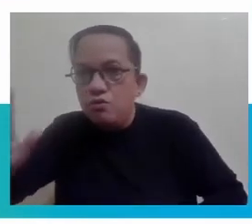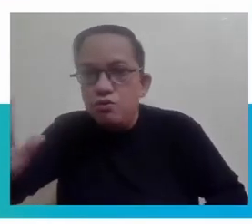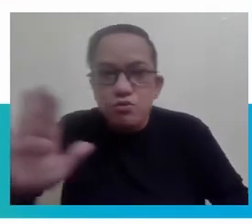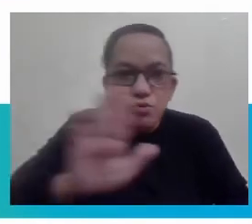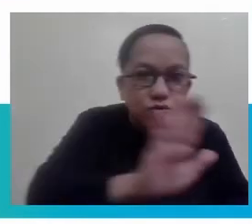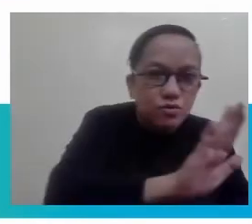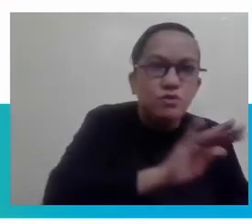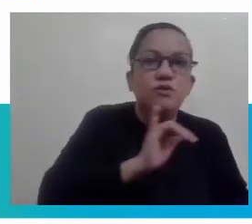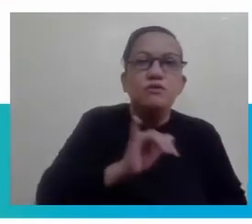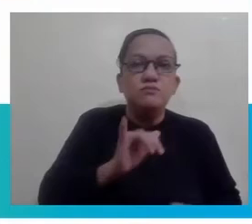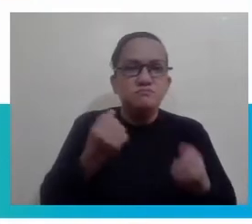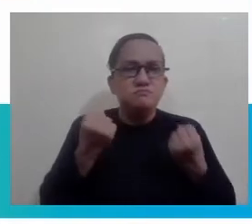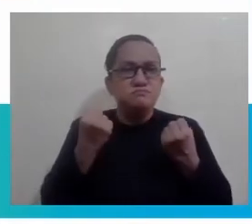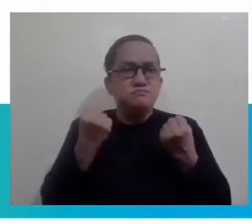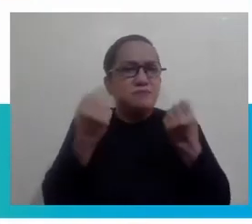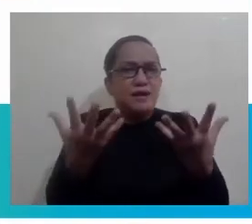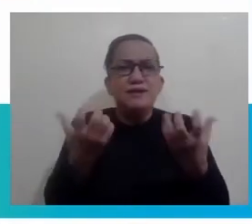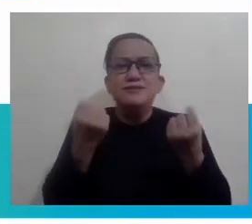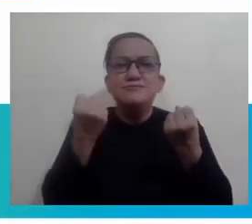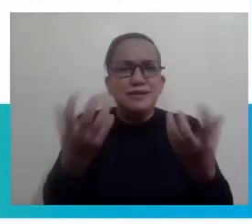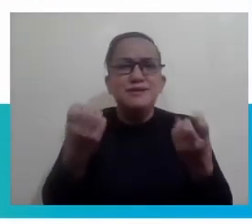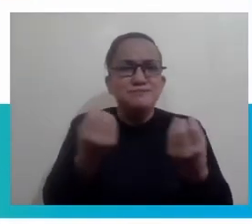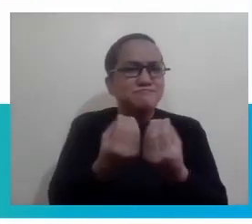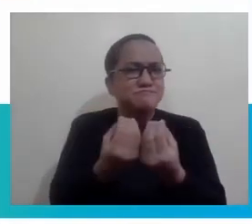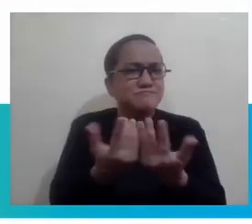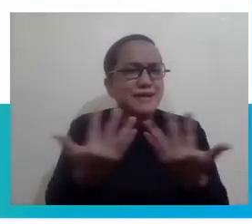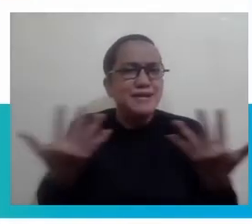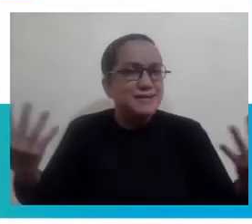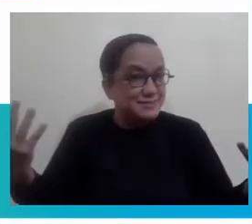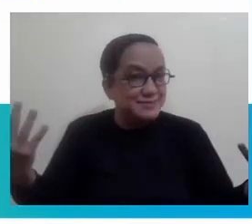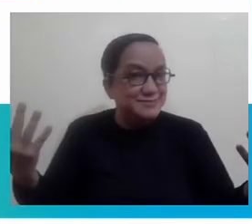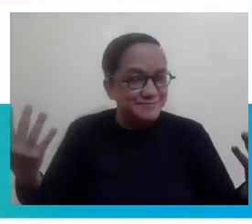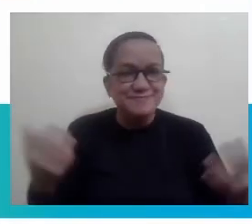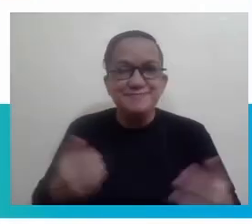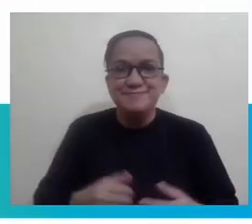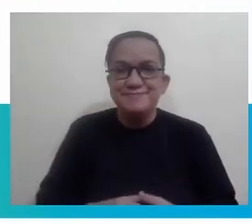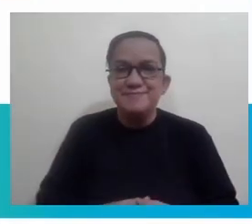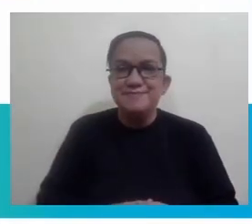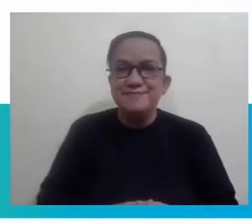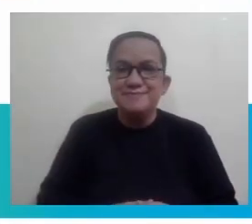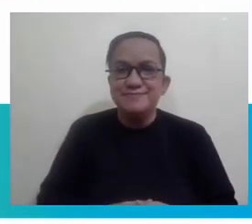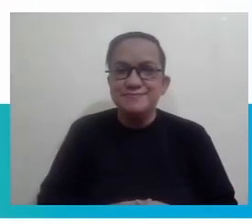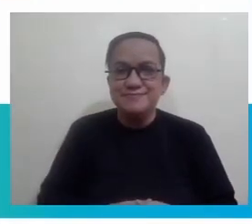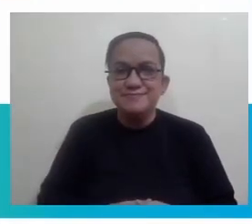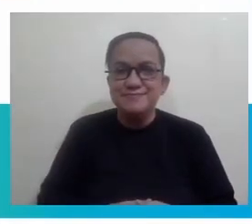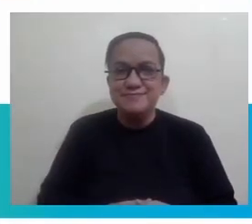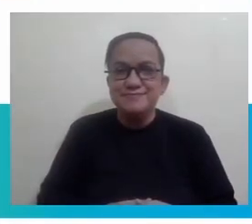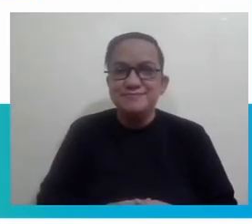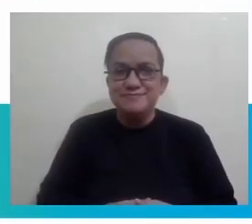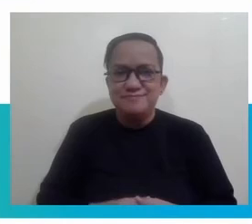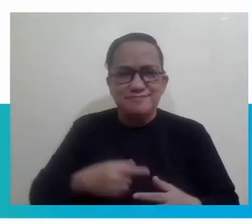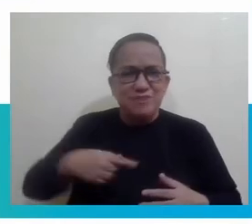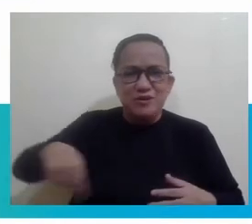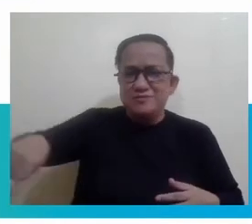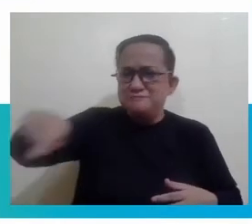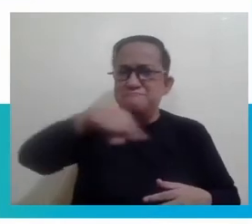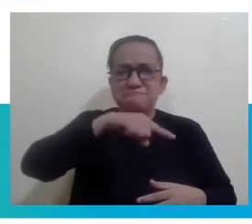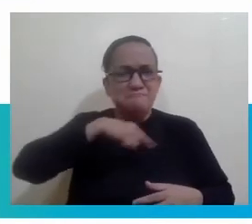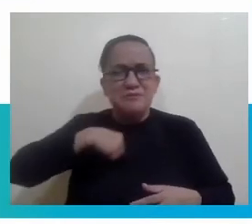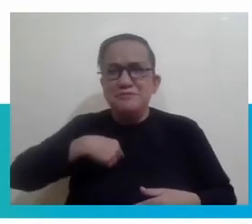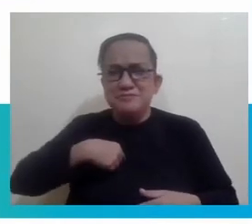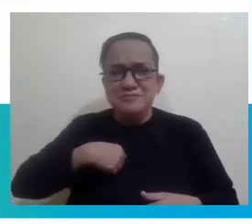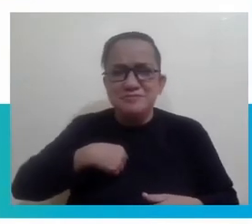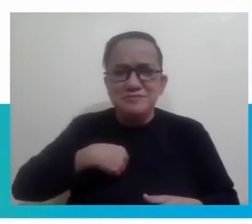We at the European Investment Bank, and I'm sure that goes for the Asian Development Bank also, we look very much forward to increase our